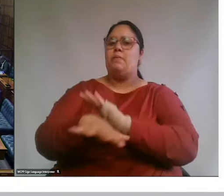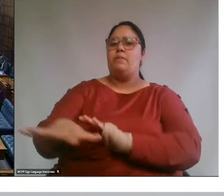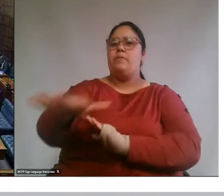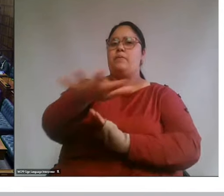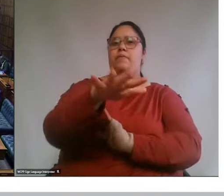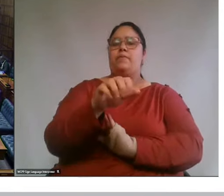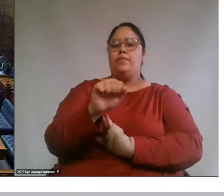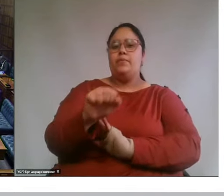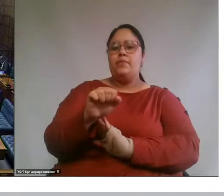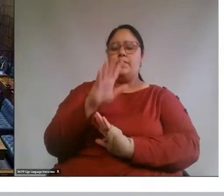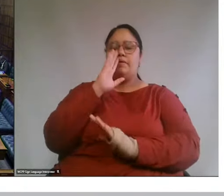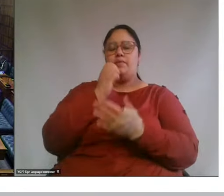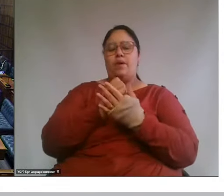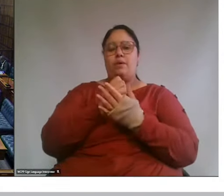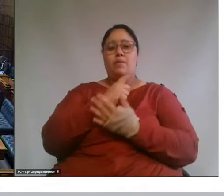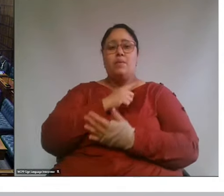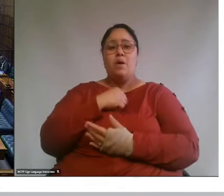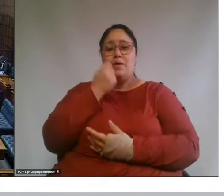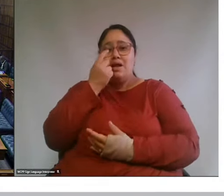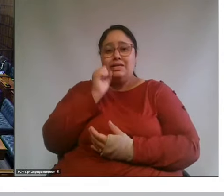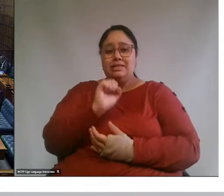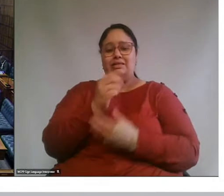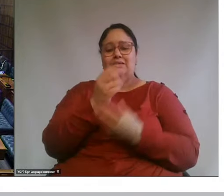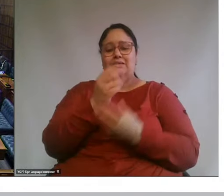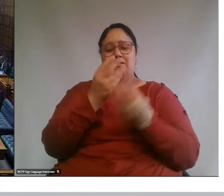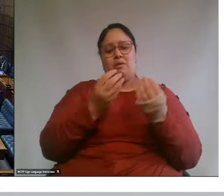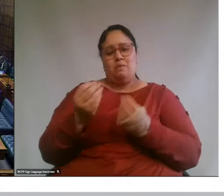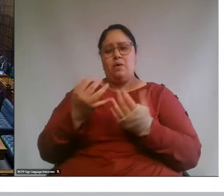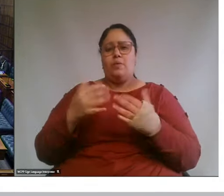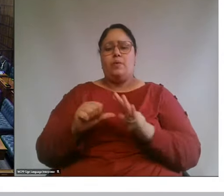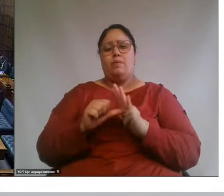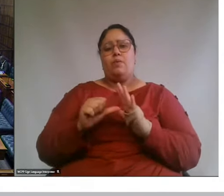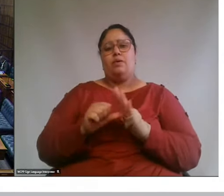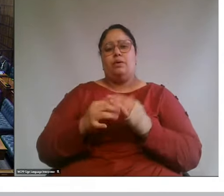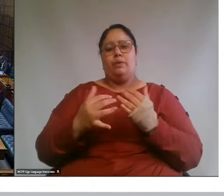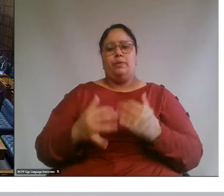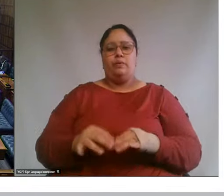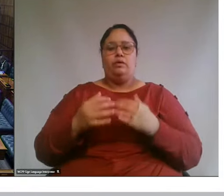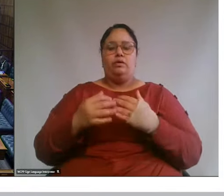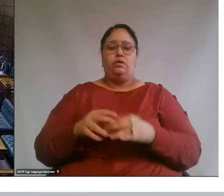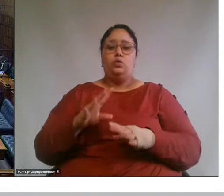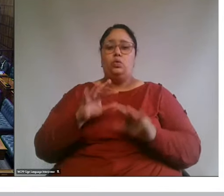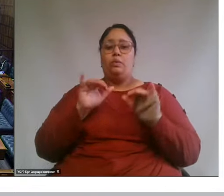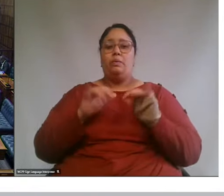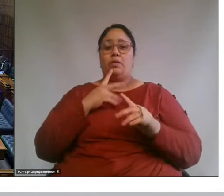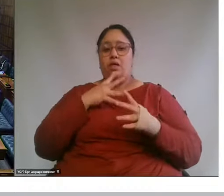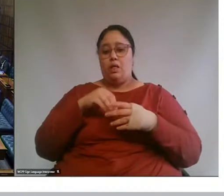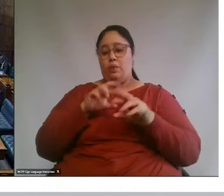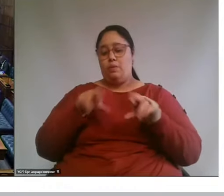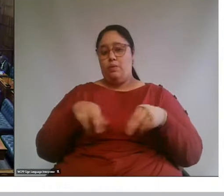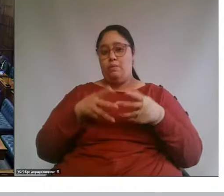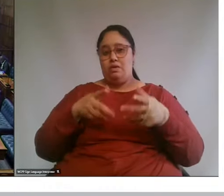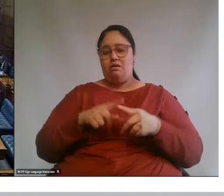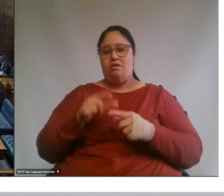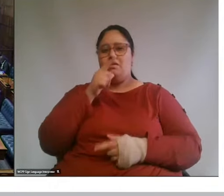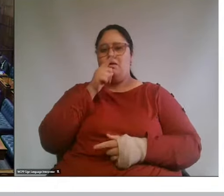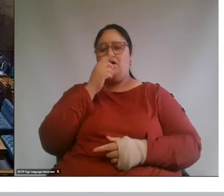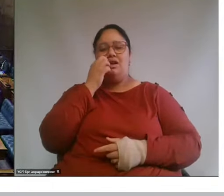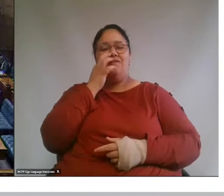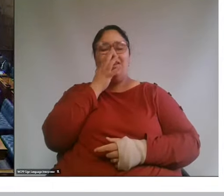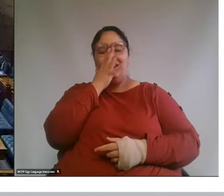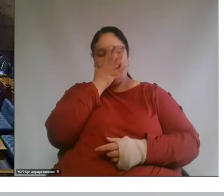the the economy because we understand that those numbers also incredibly important to the people in this room as well as the